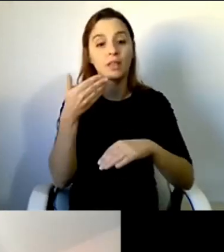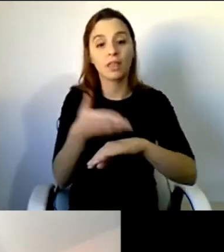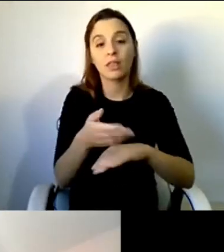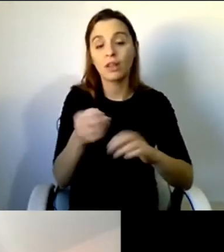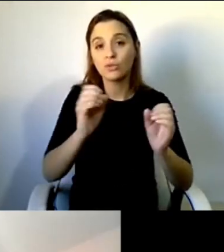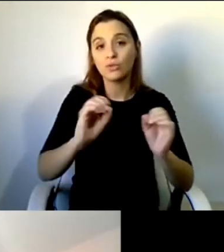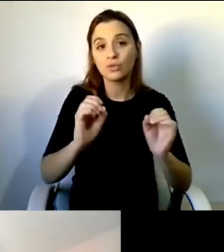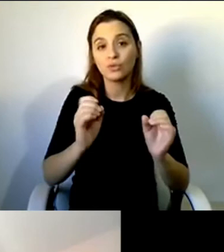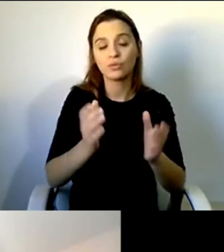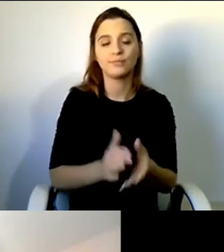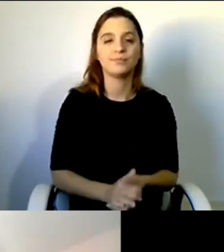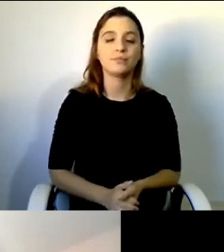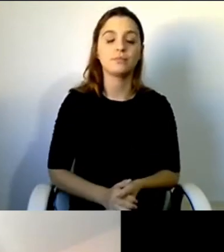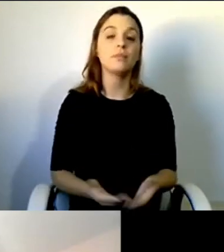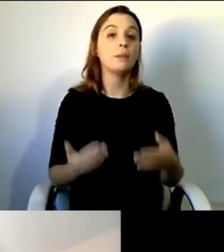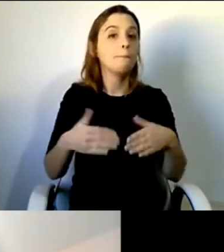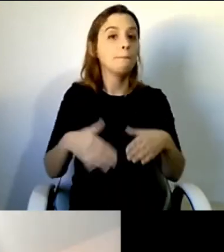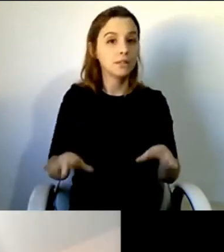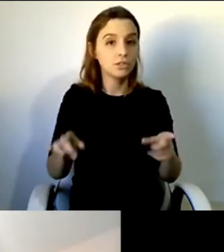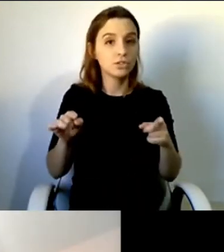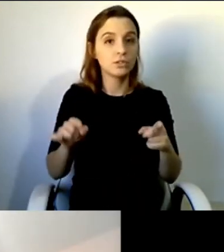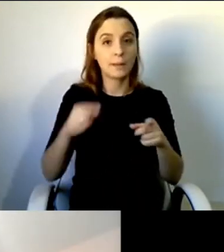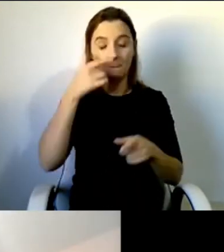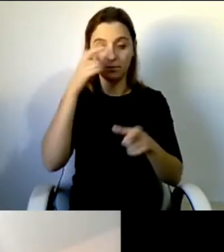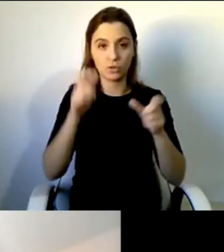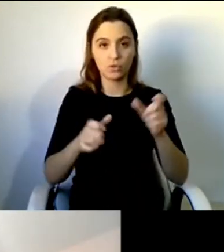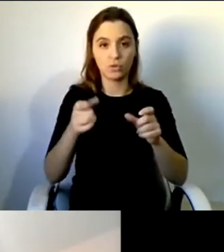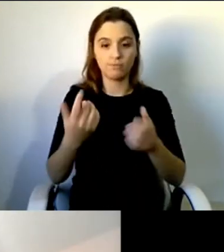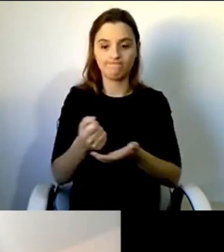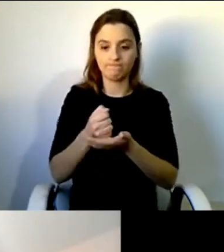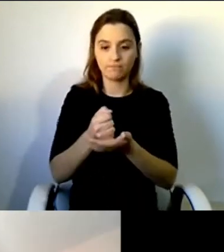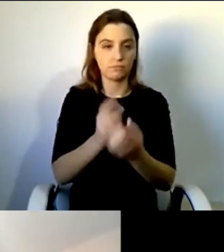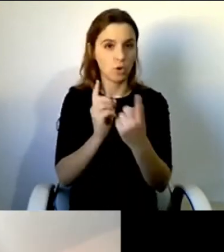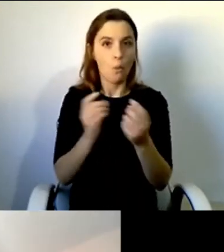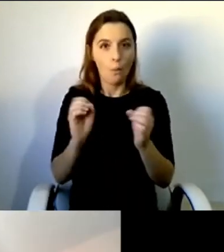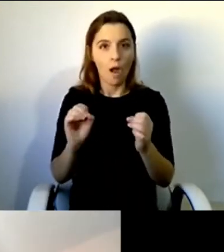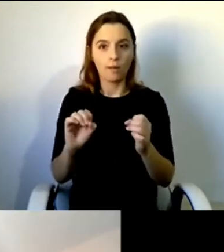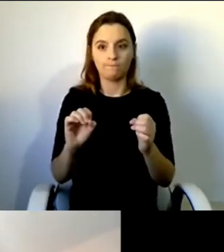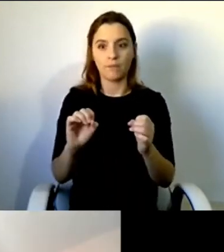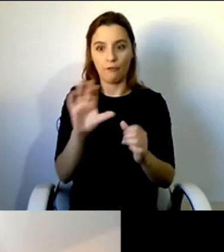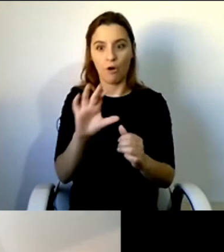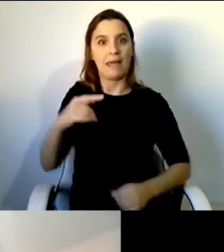still, people do not have personal assistance as it should be. And this is the topic of my